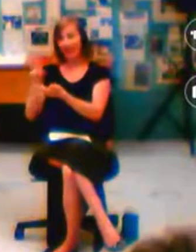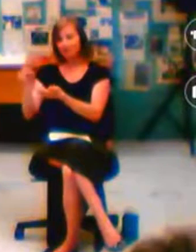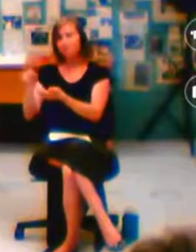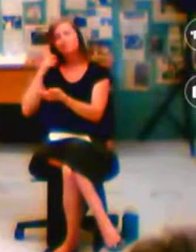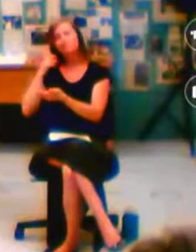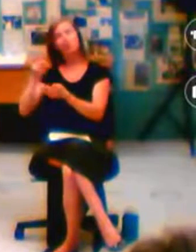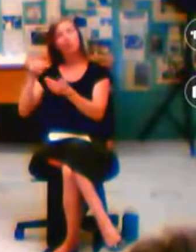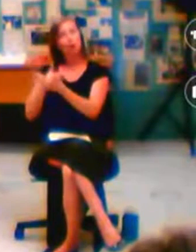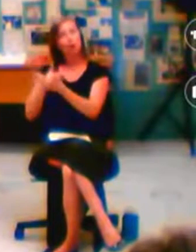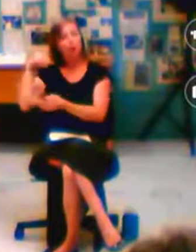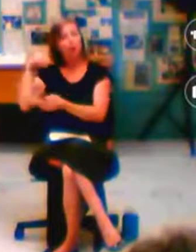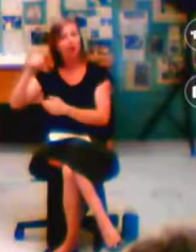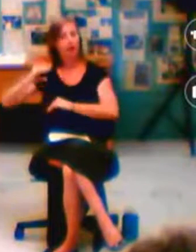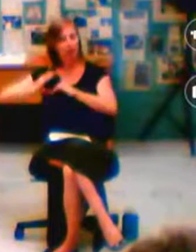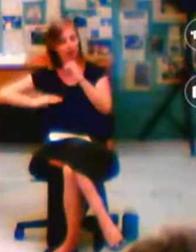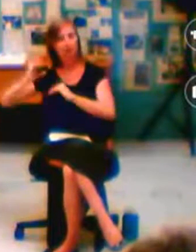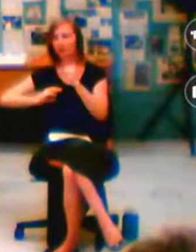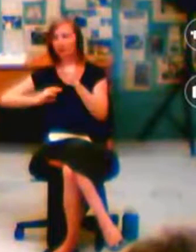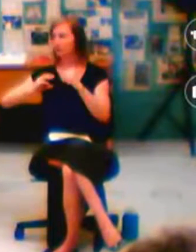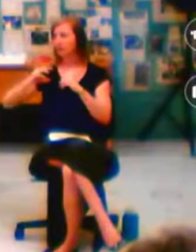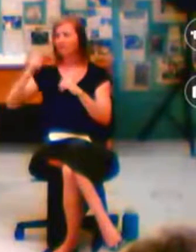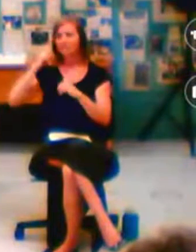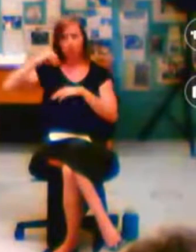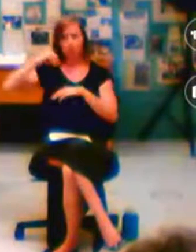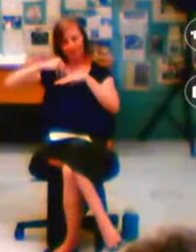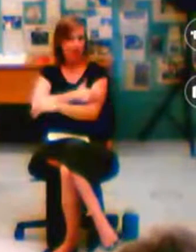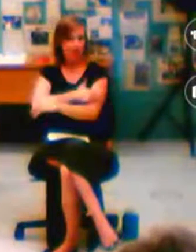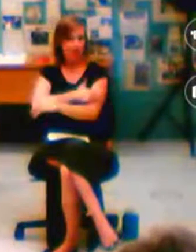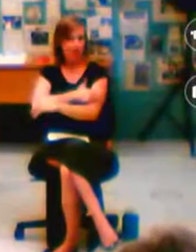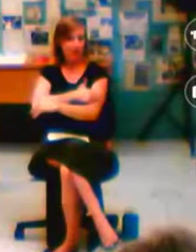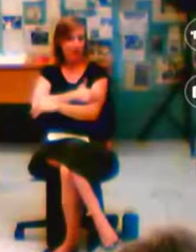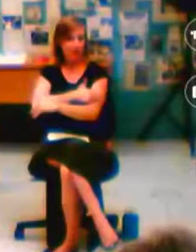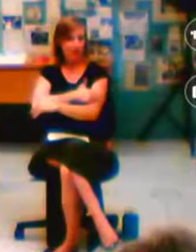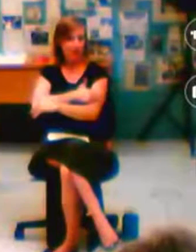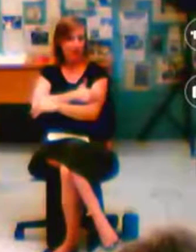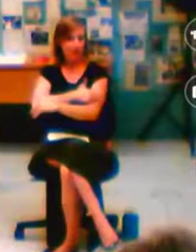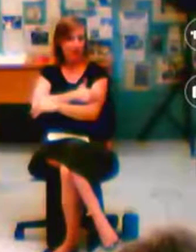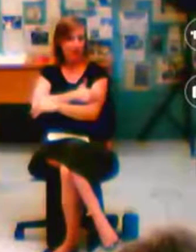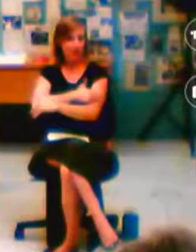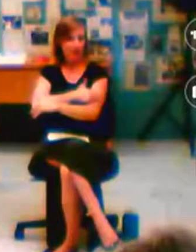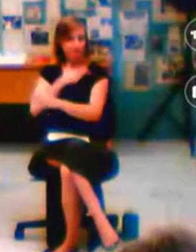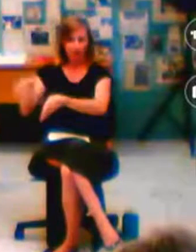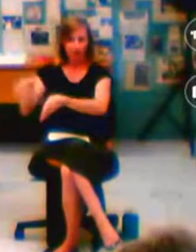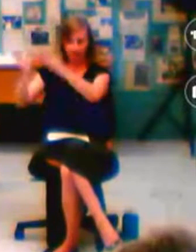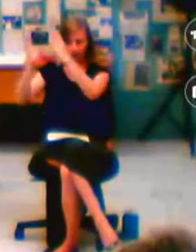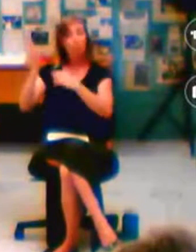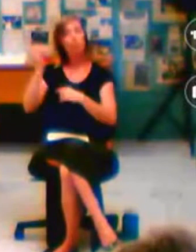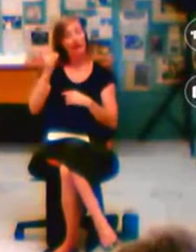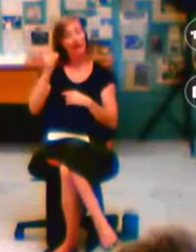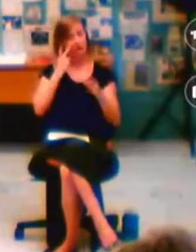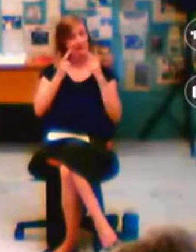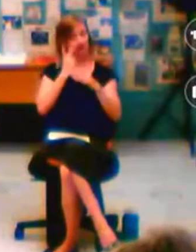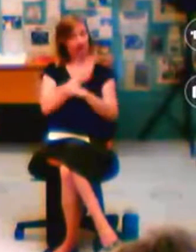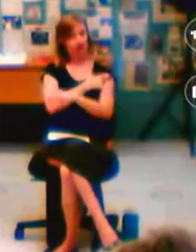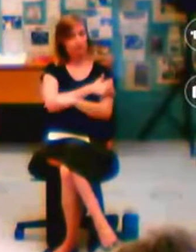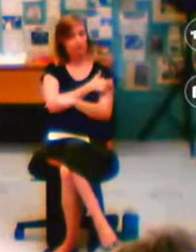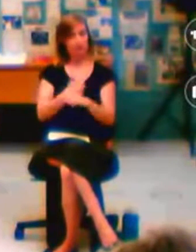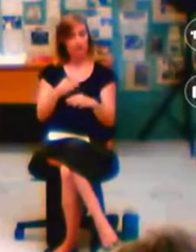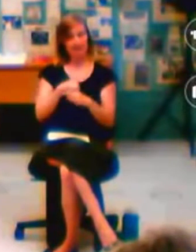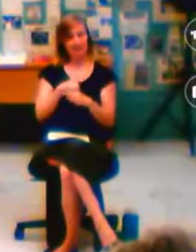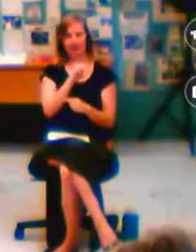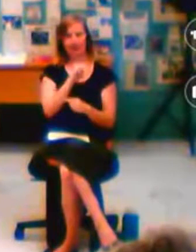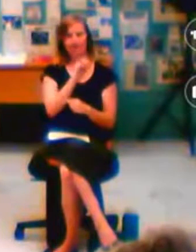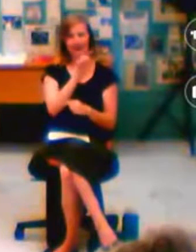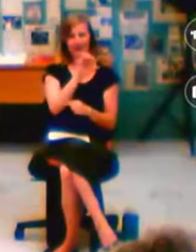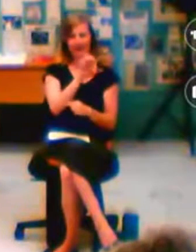government programs is the commercial insurers are paying a whole lot more, 200% sometimes of Medicare. And that pays for the capital